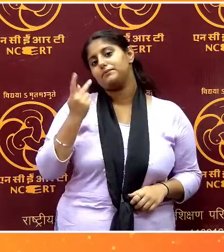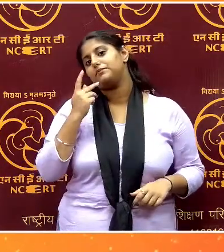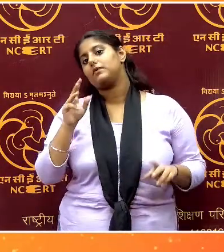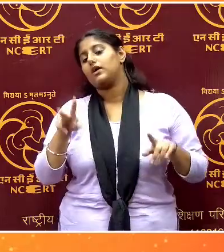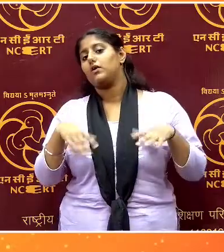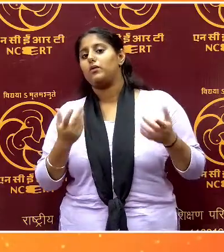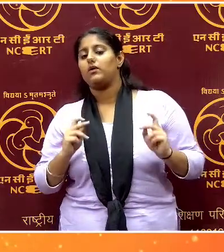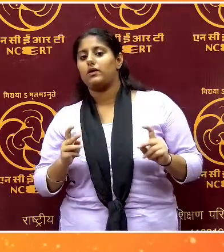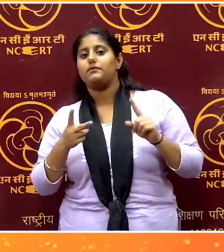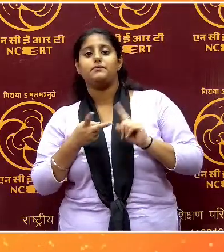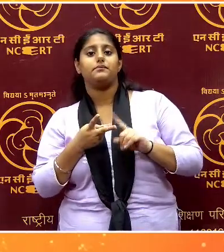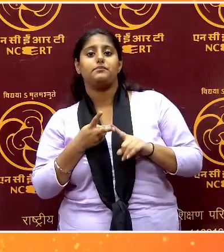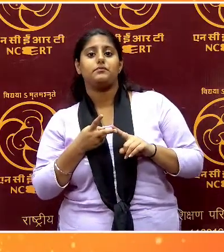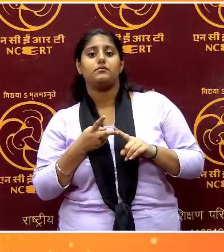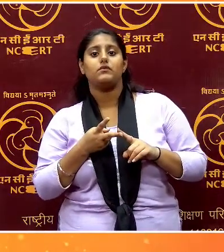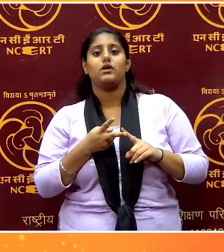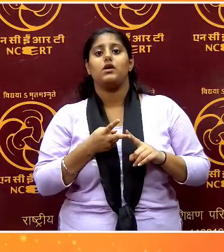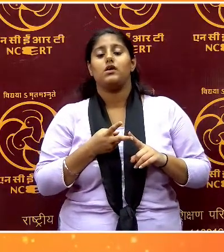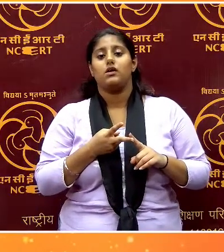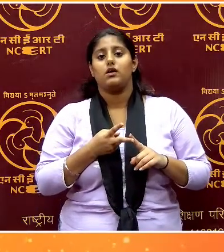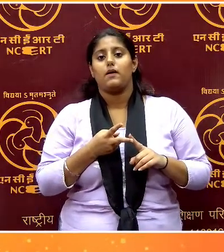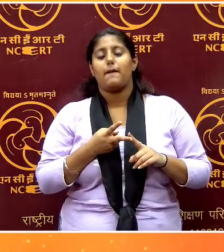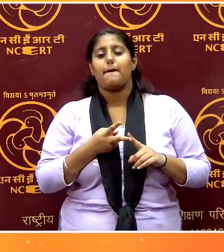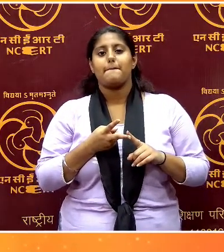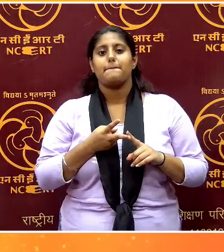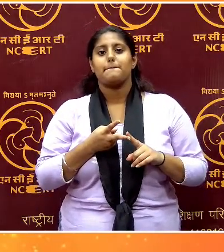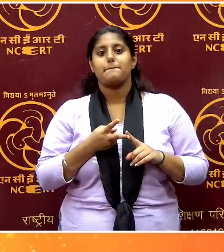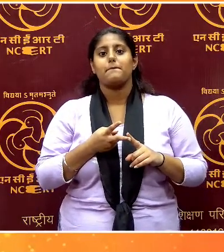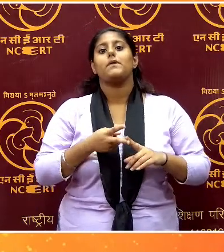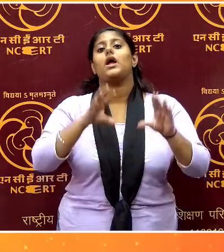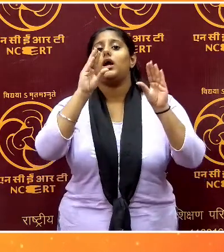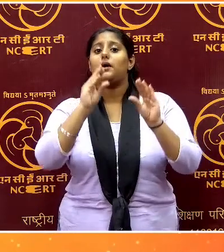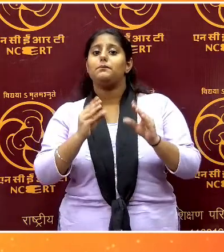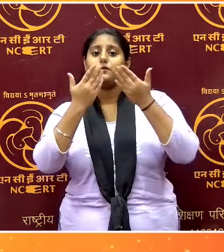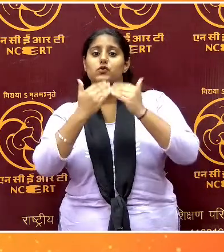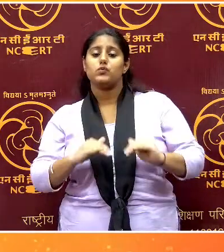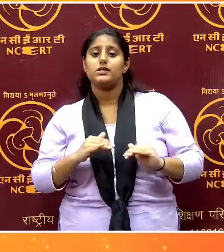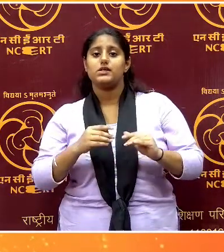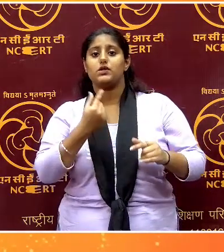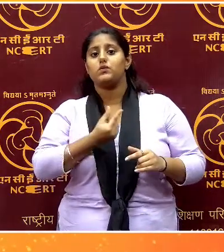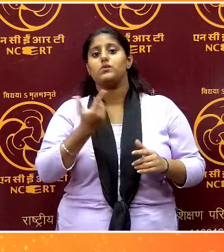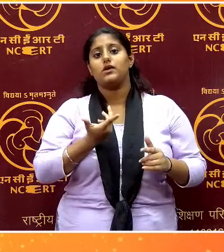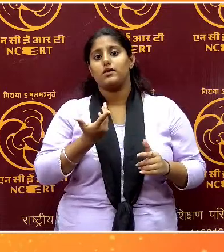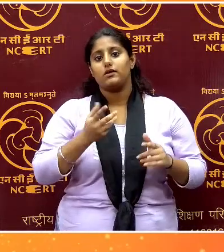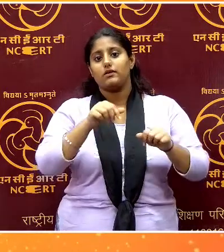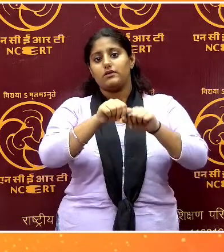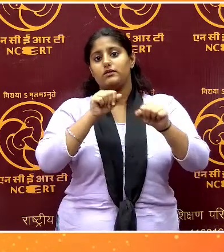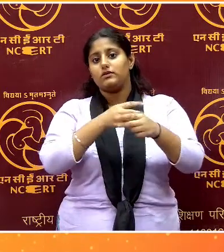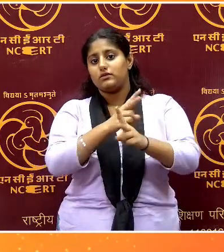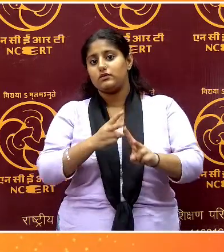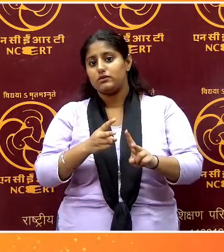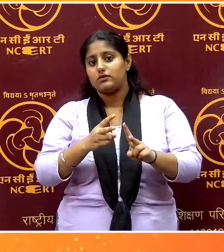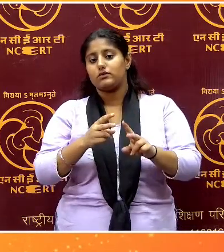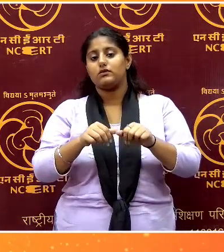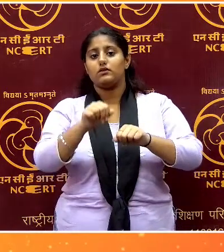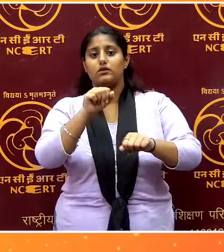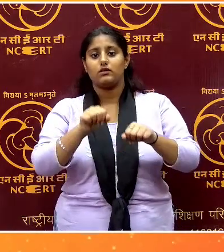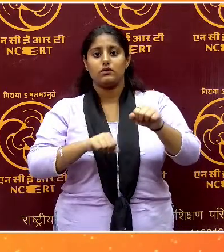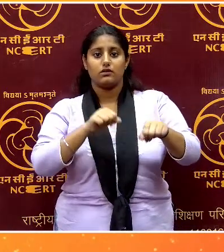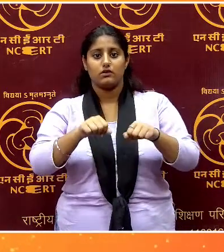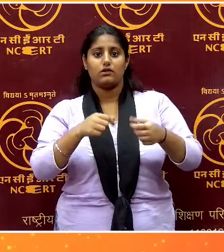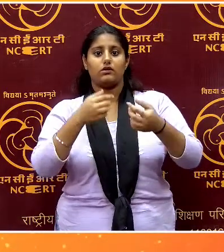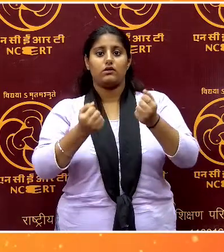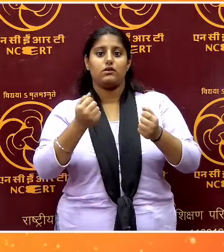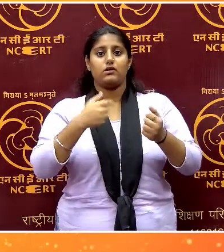next question is which mode of travel is used by least number of students? See, we need not even count, just at the sight we are able to